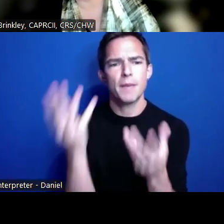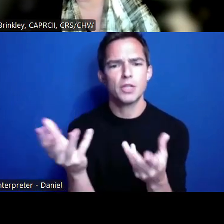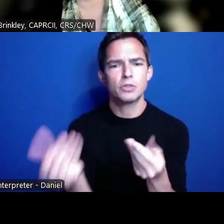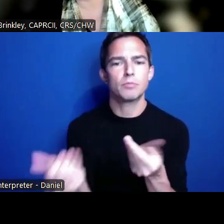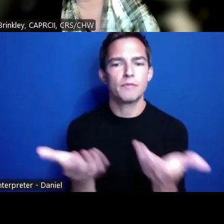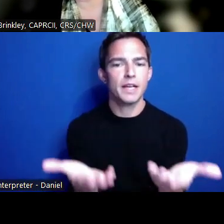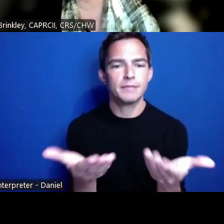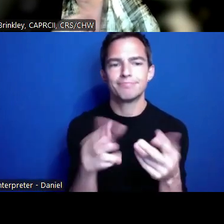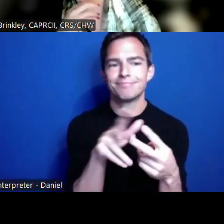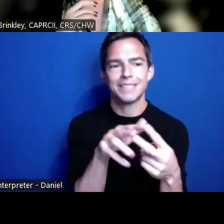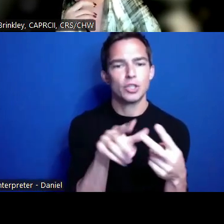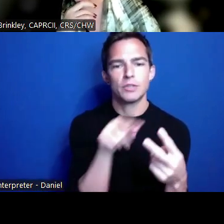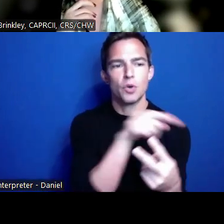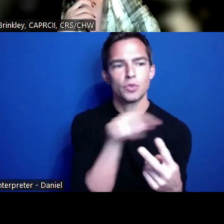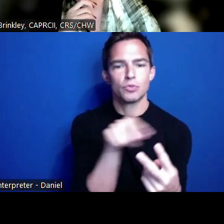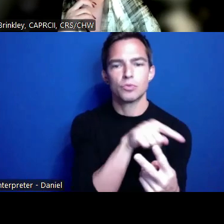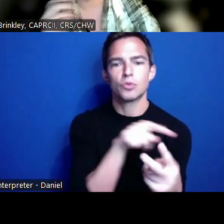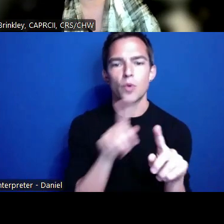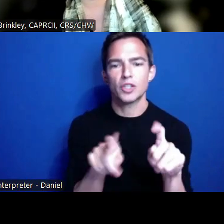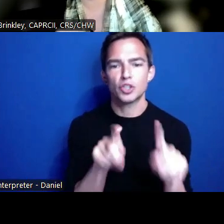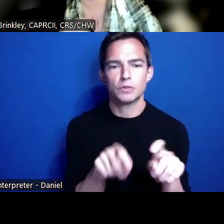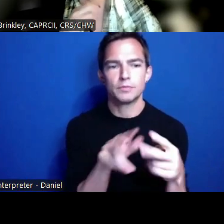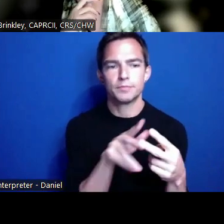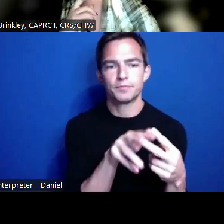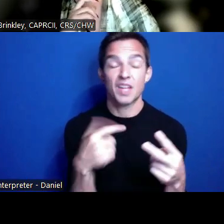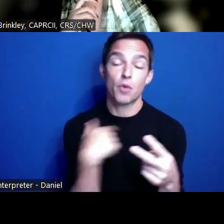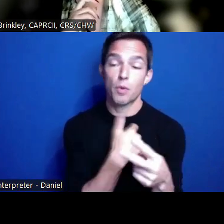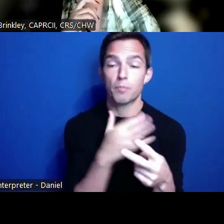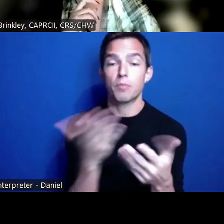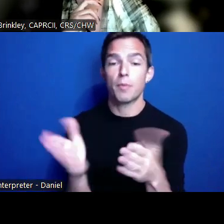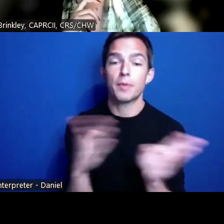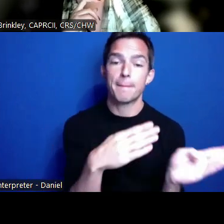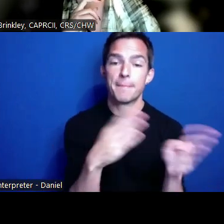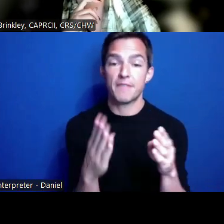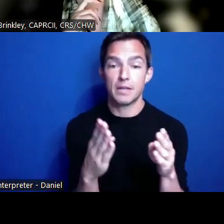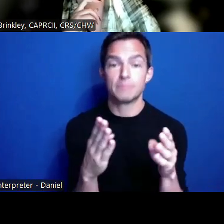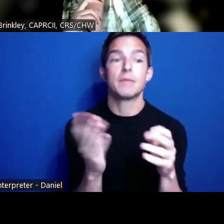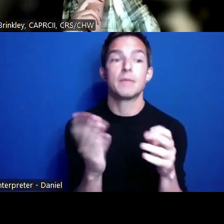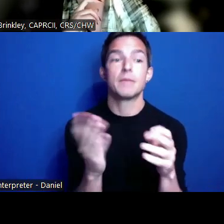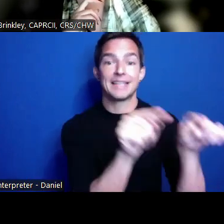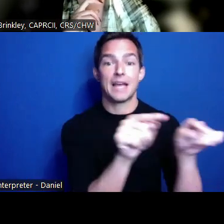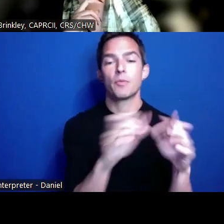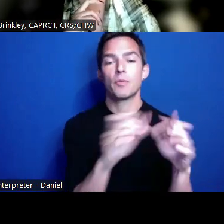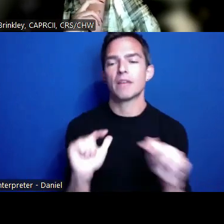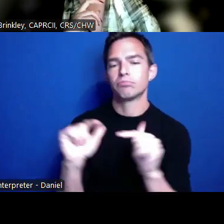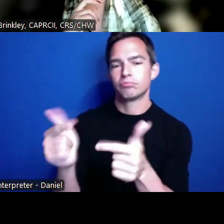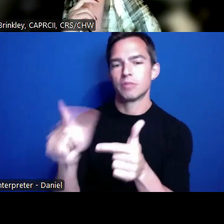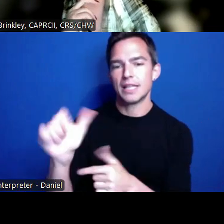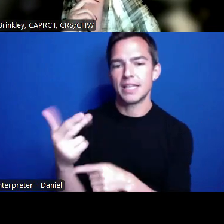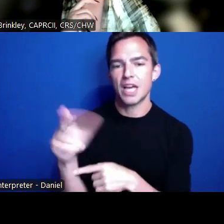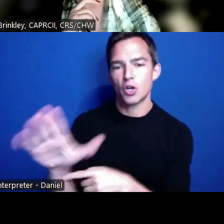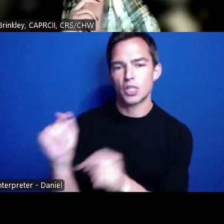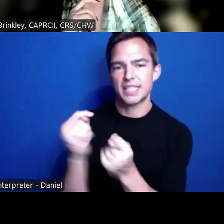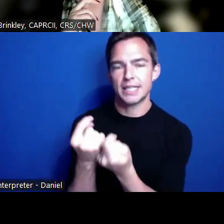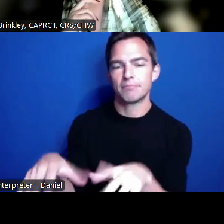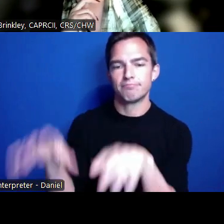either of these questions as well. And then we will probably pivot back to this. But for now, Leah, I think I'll pass it back to your team to